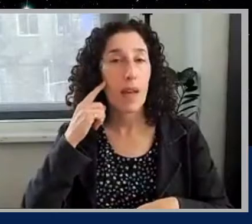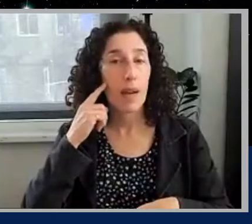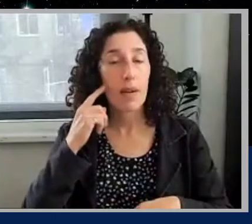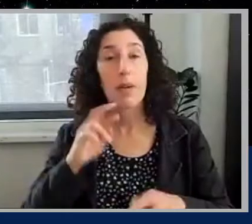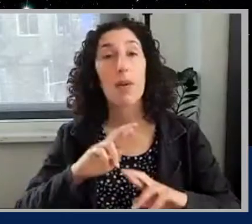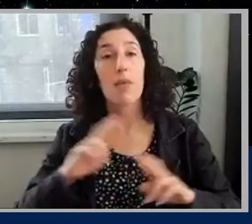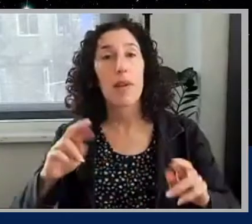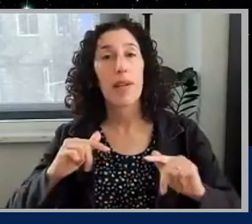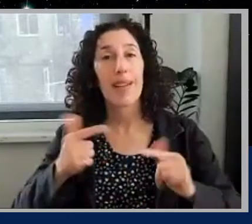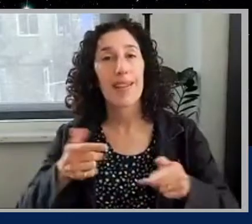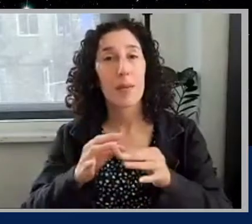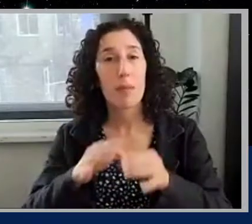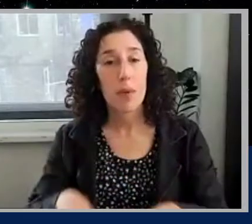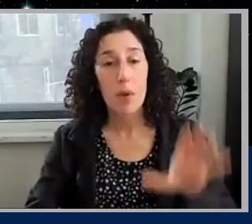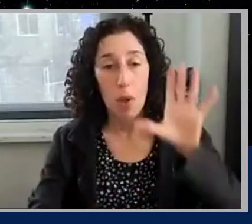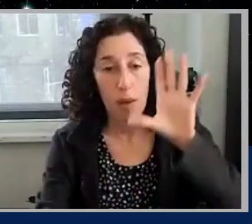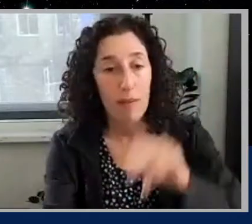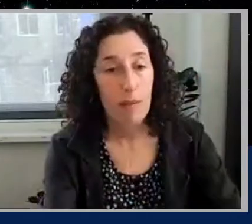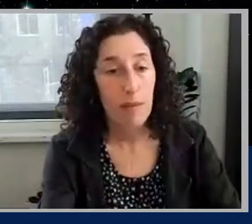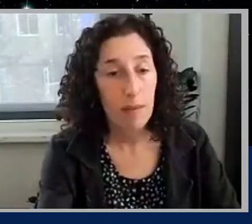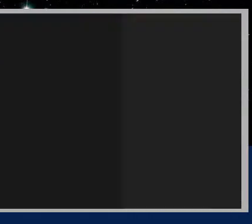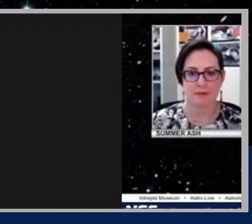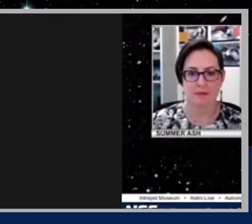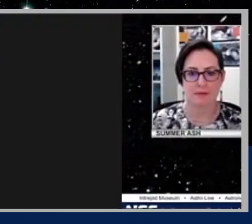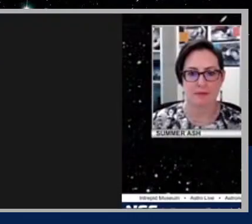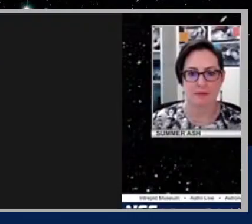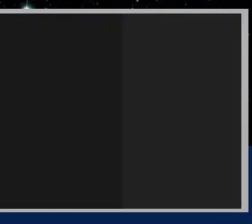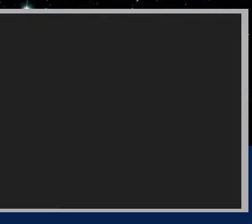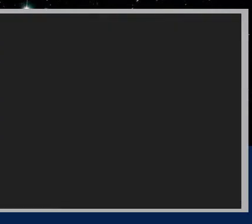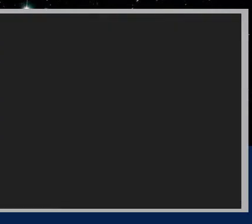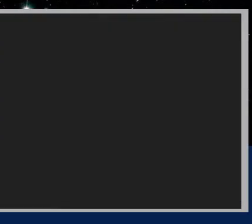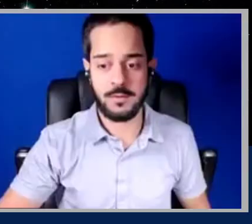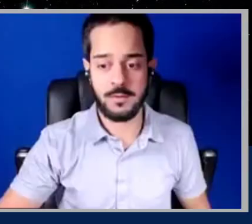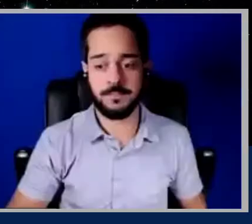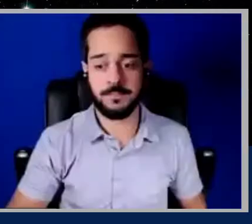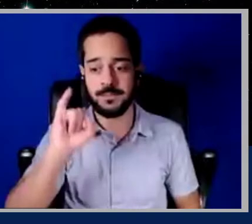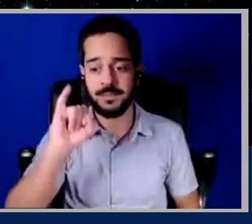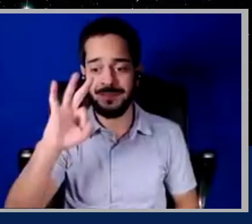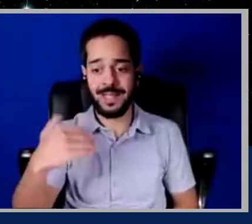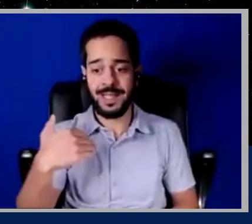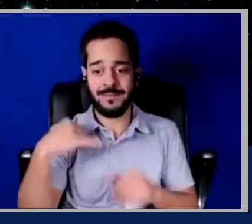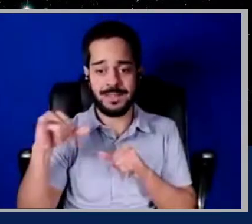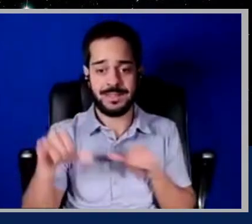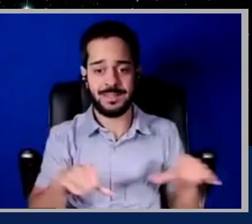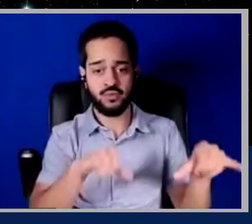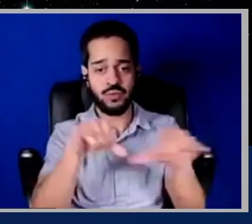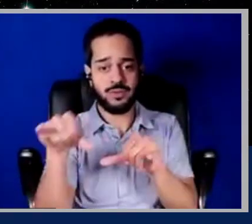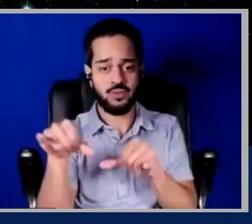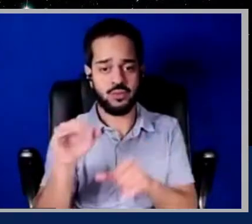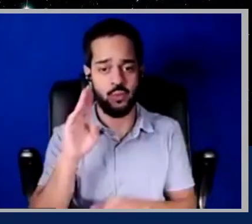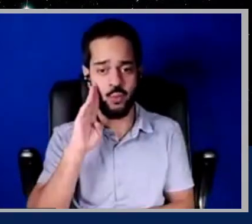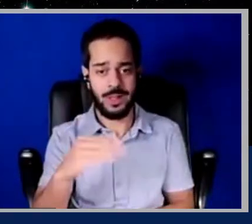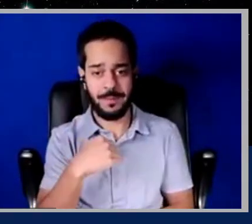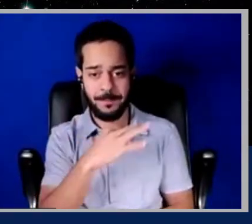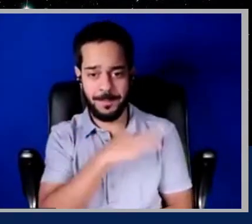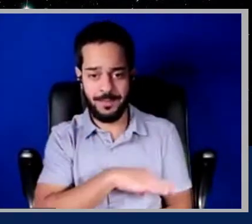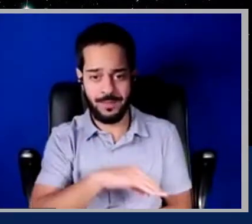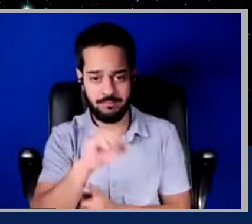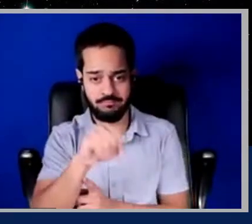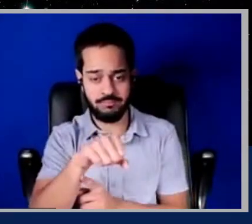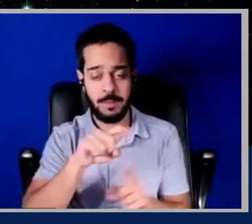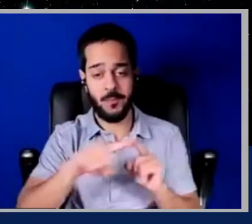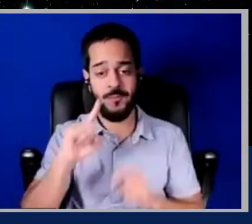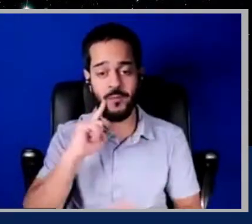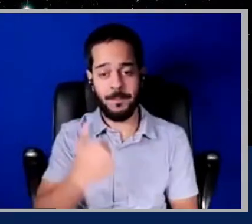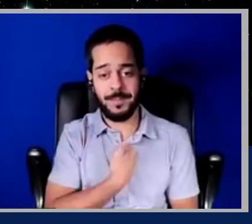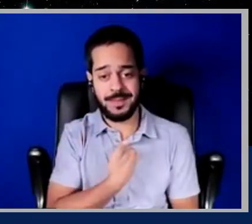to have some kind of standardization, I think, would definitely be useful. But also, for me at least, at